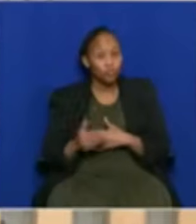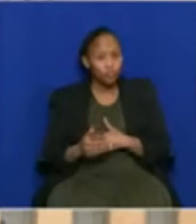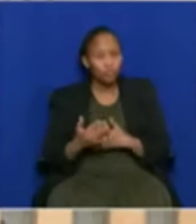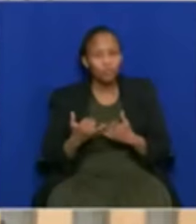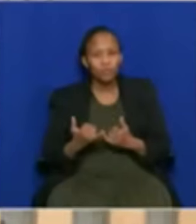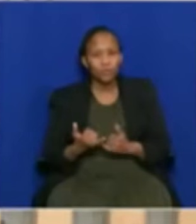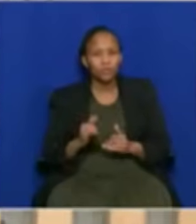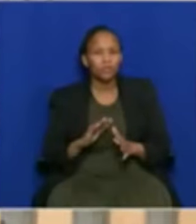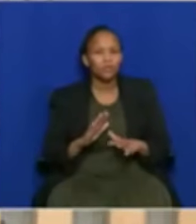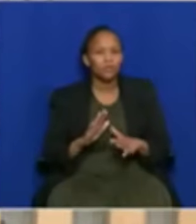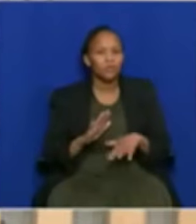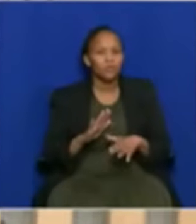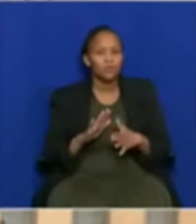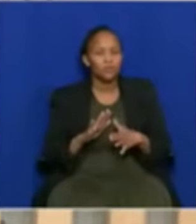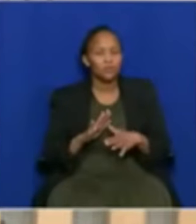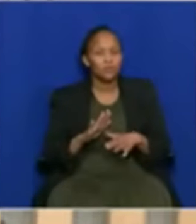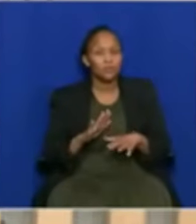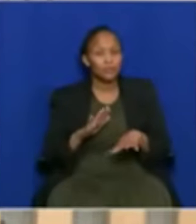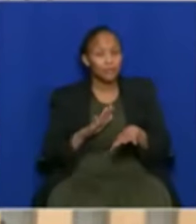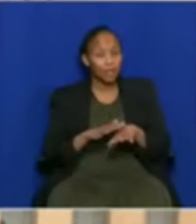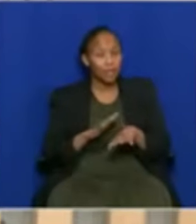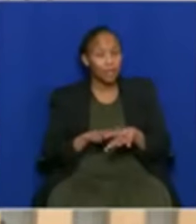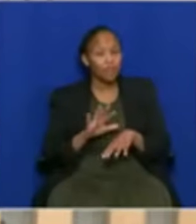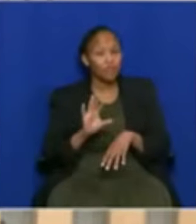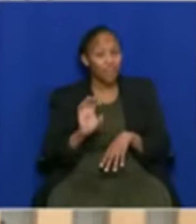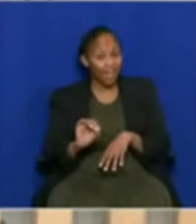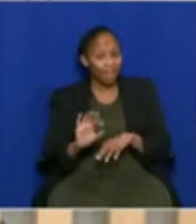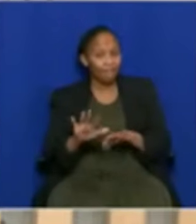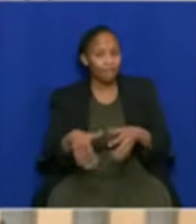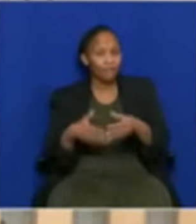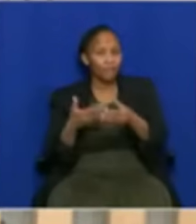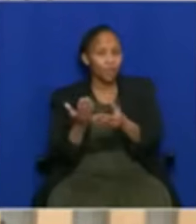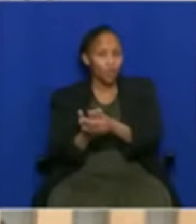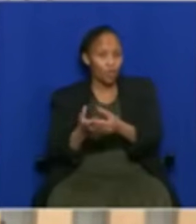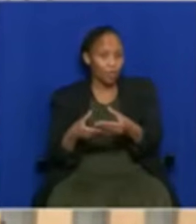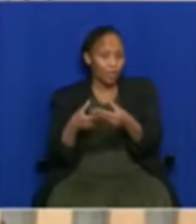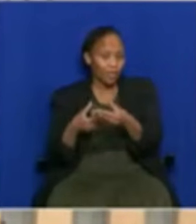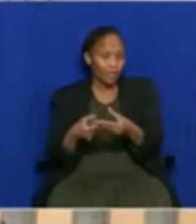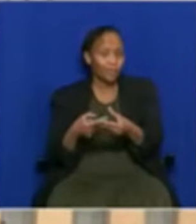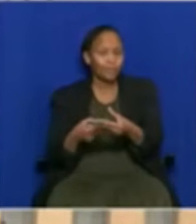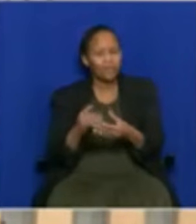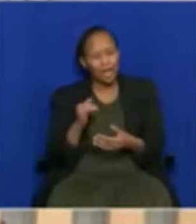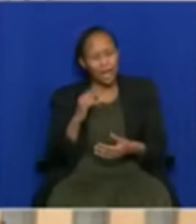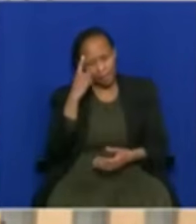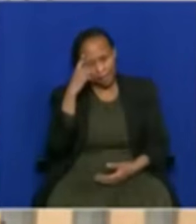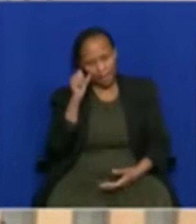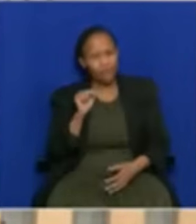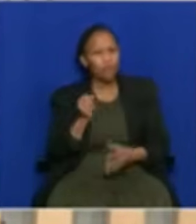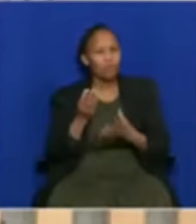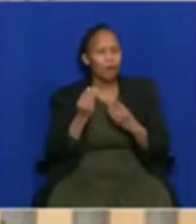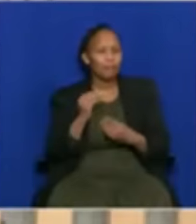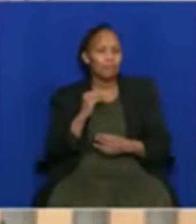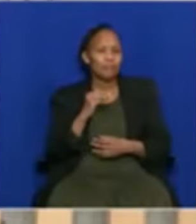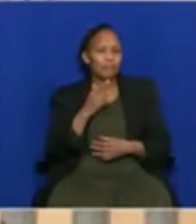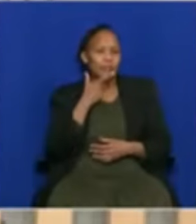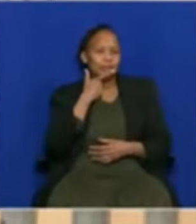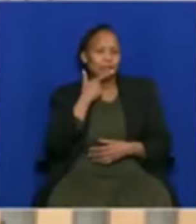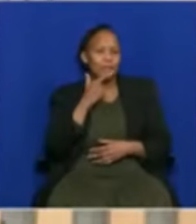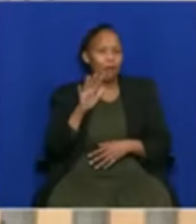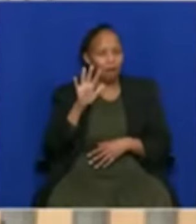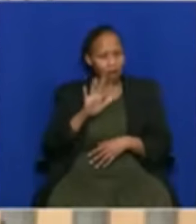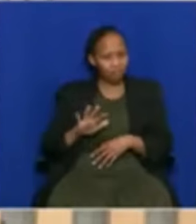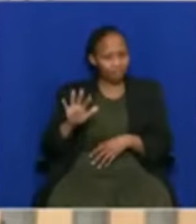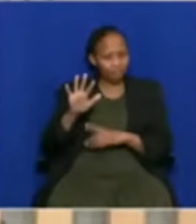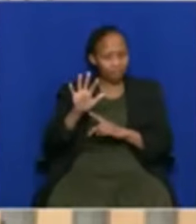dockets. I would like to believe you said you received them sometime in December. That's correct. Are you able